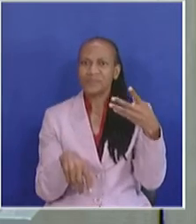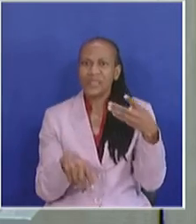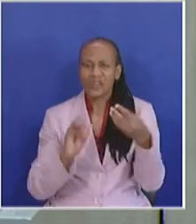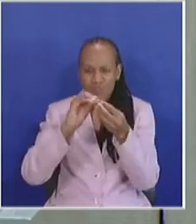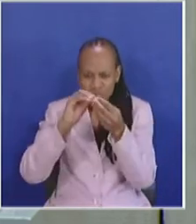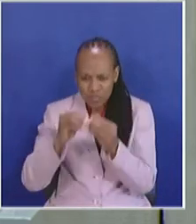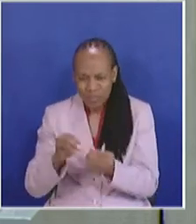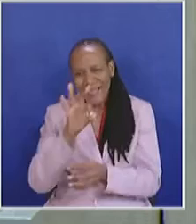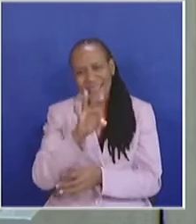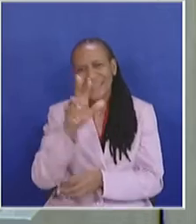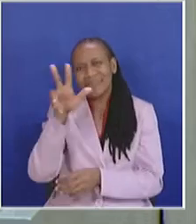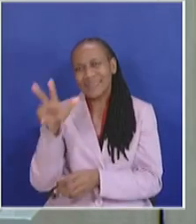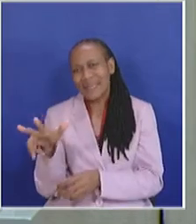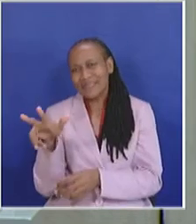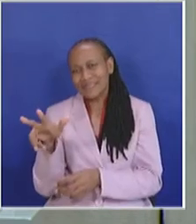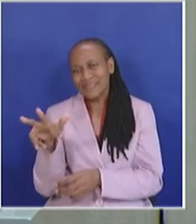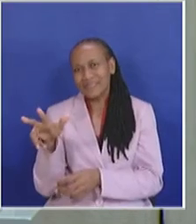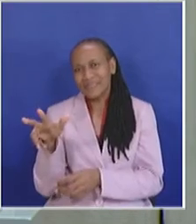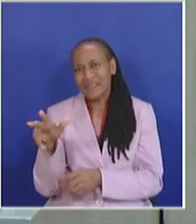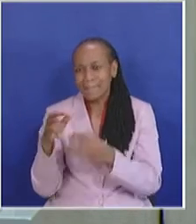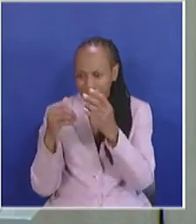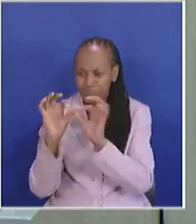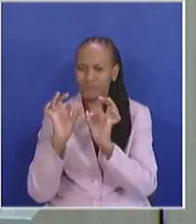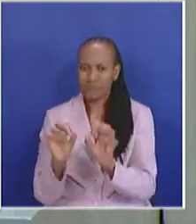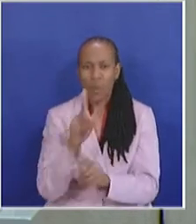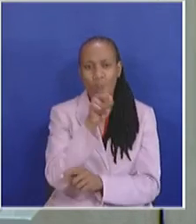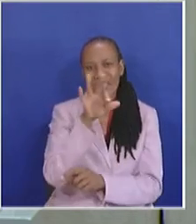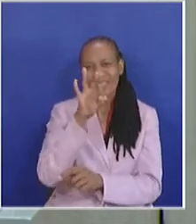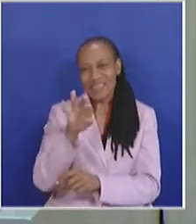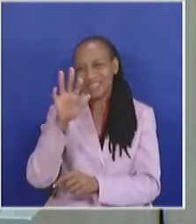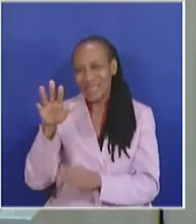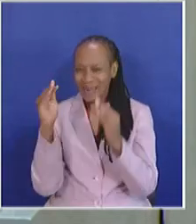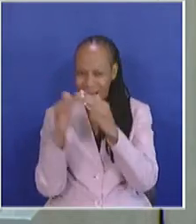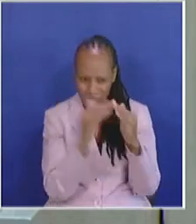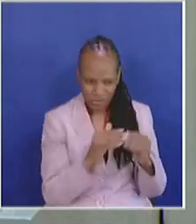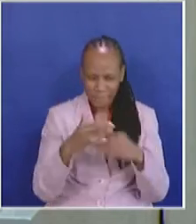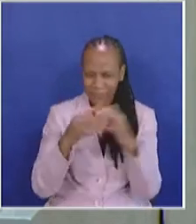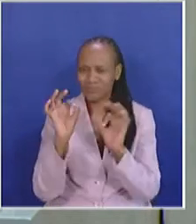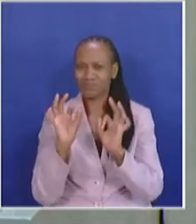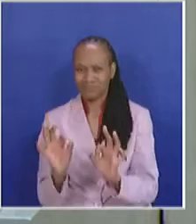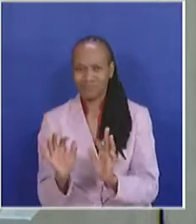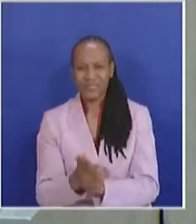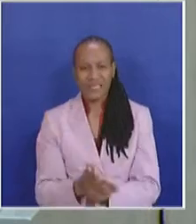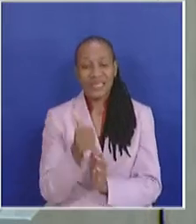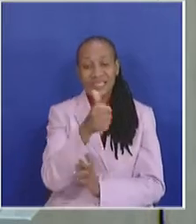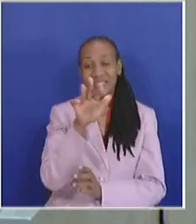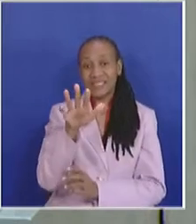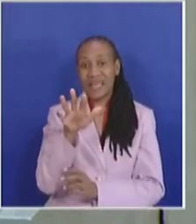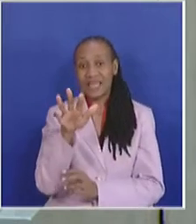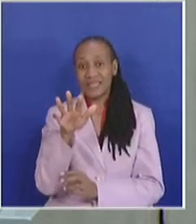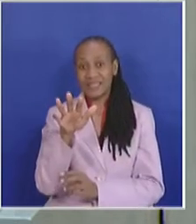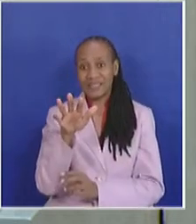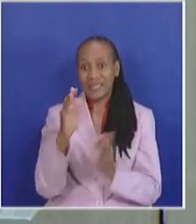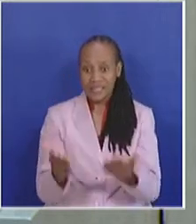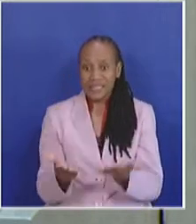renovated 38 health facilities. We've built about 139,000 houses and provided 69,000 service stands for our